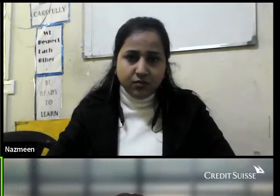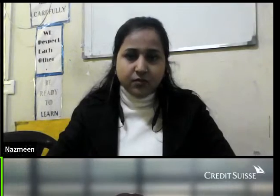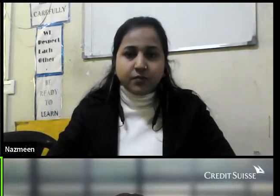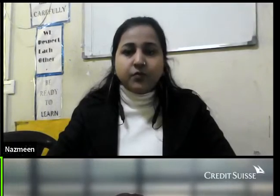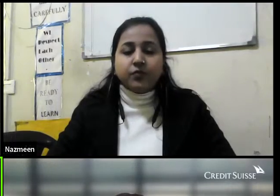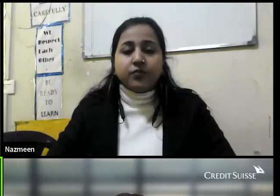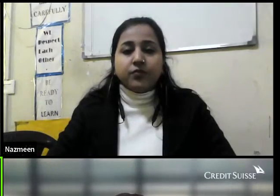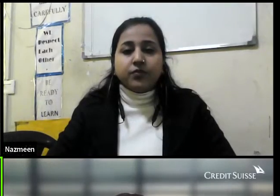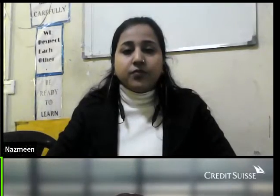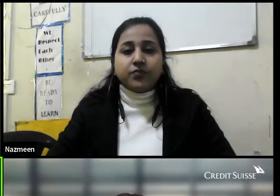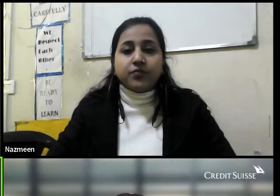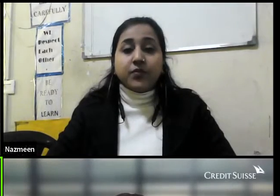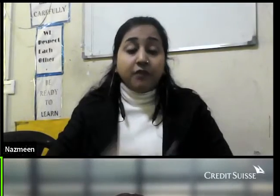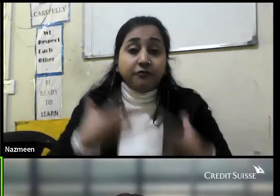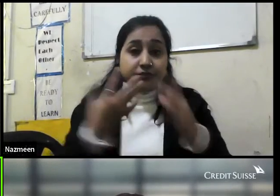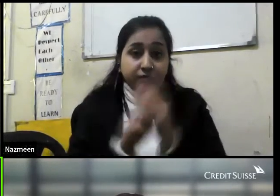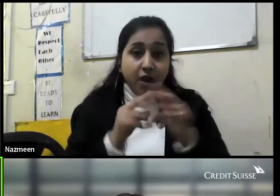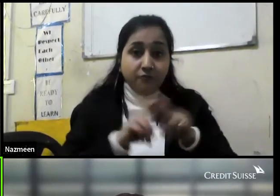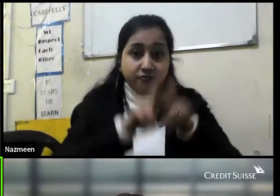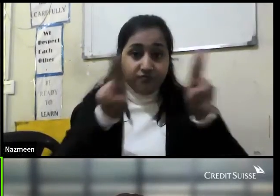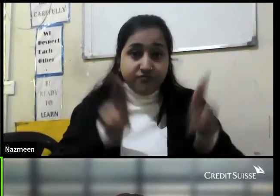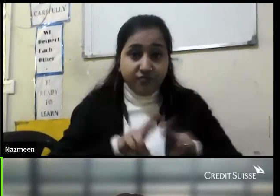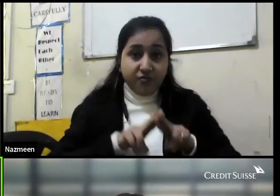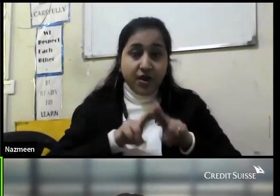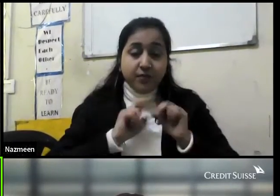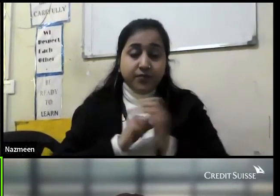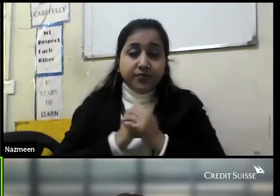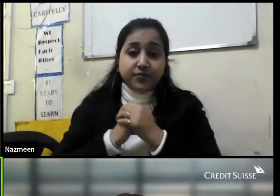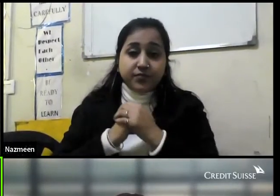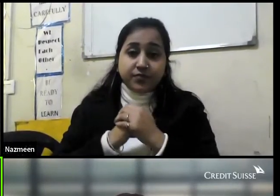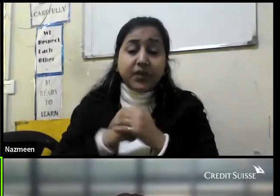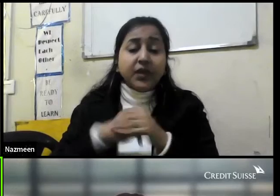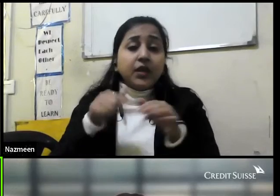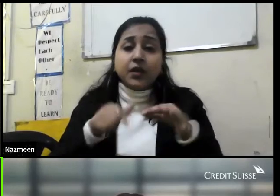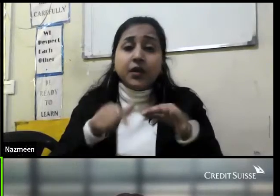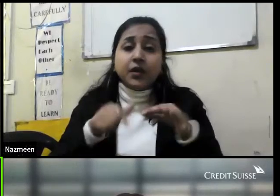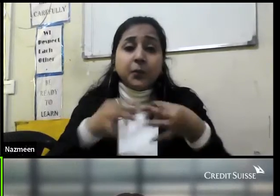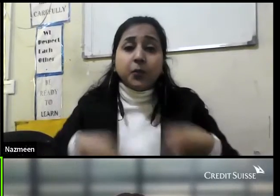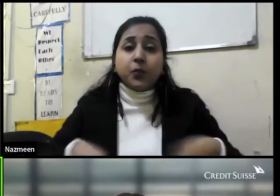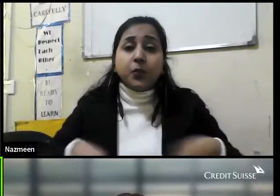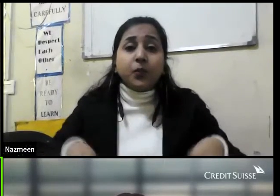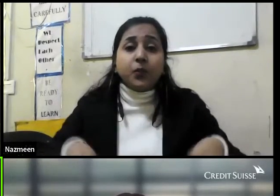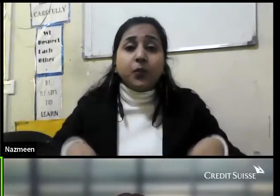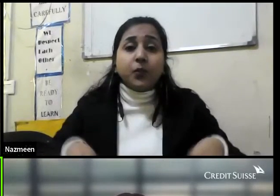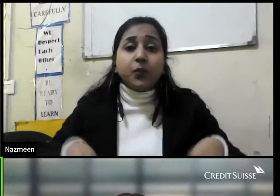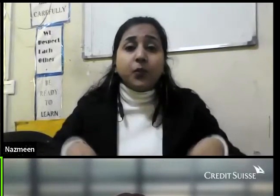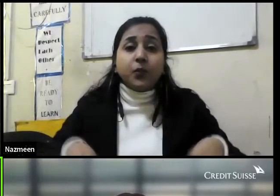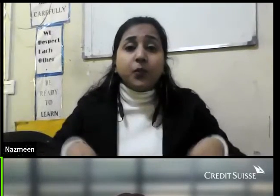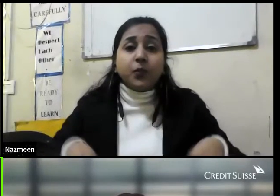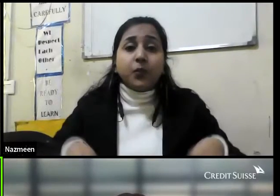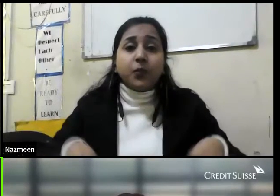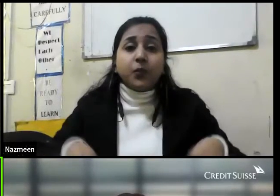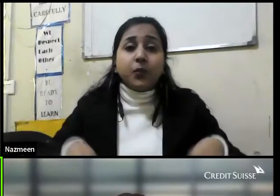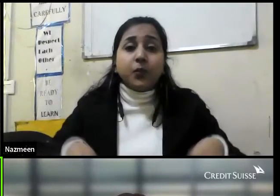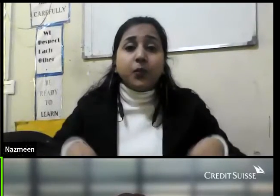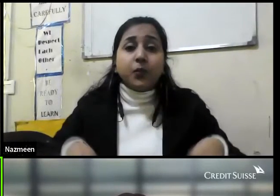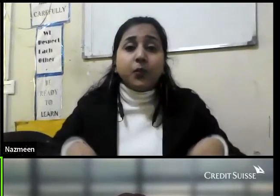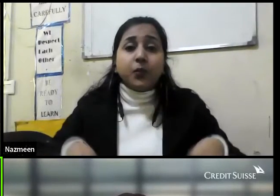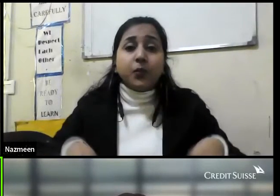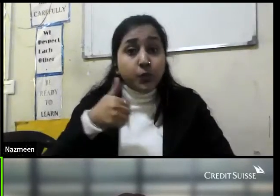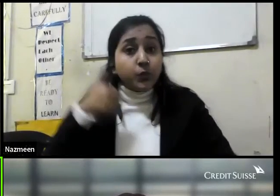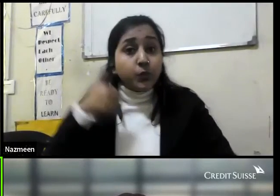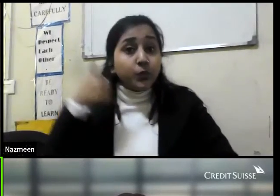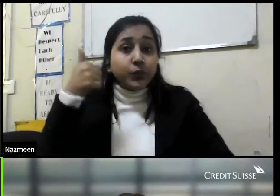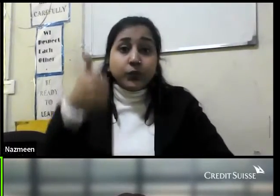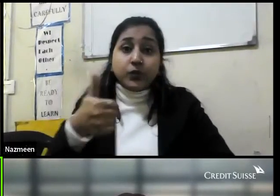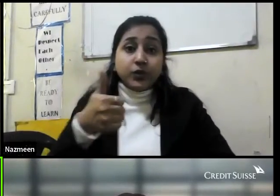are one family. Why it is important, and one of the CSR Act itself is a brilliant move by the government, whether it's